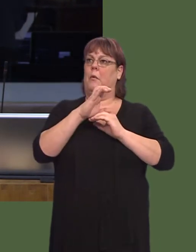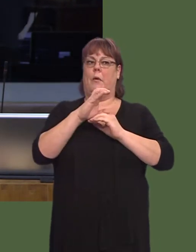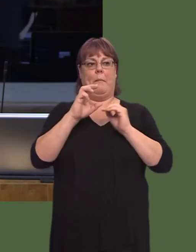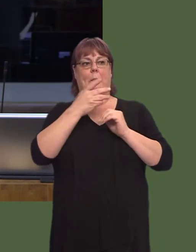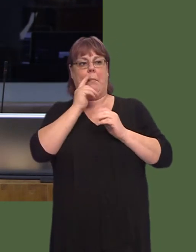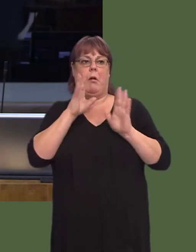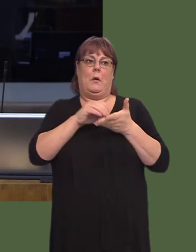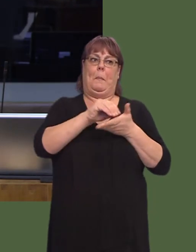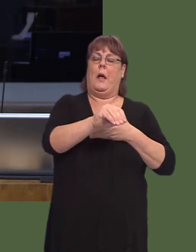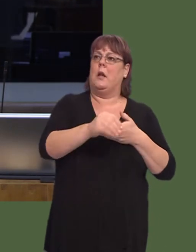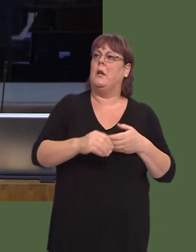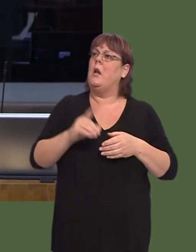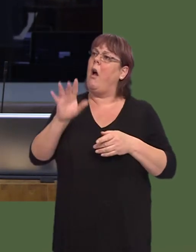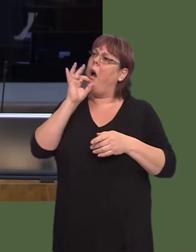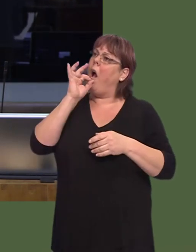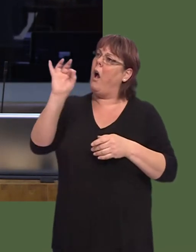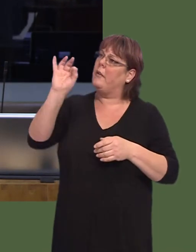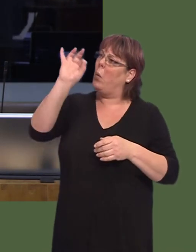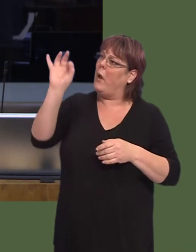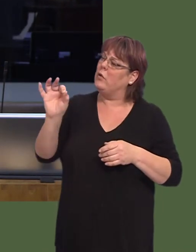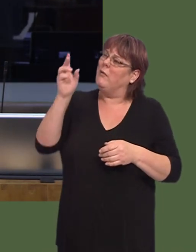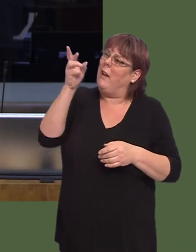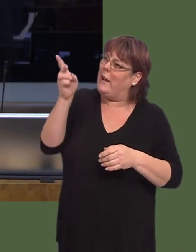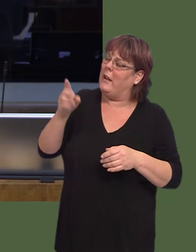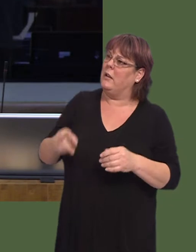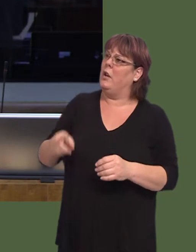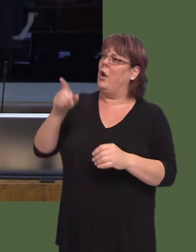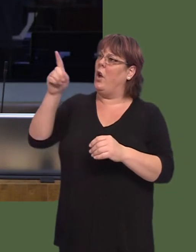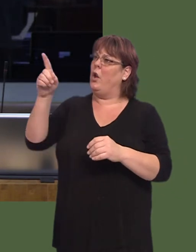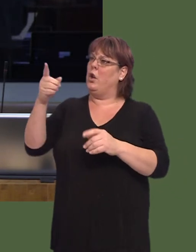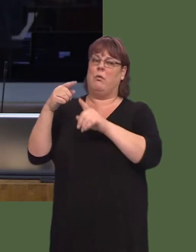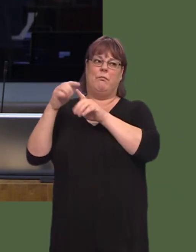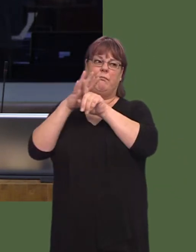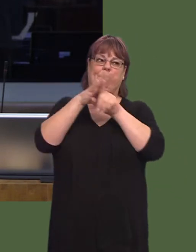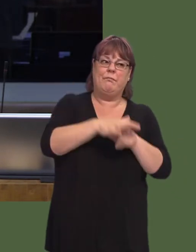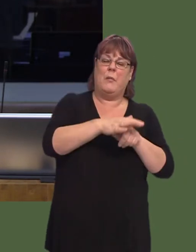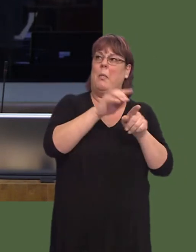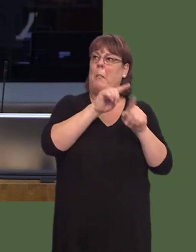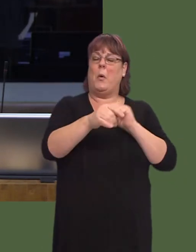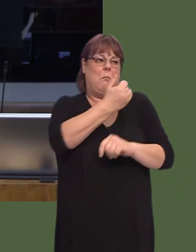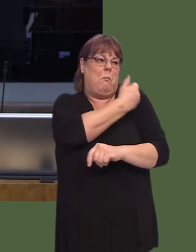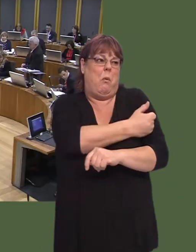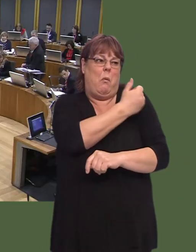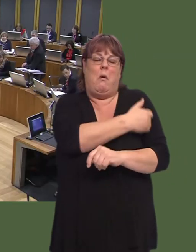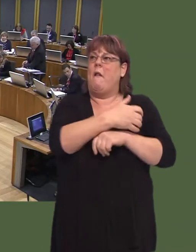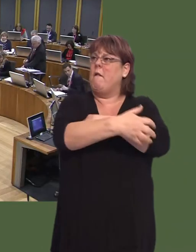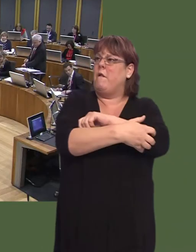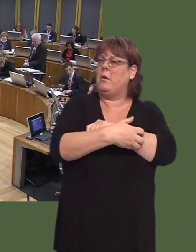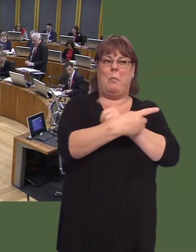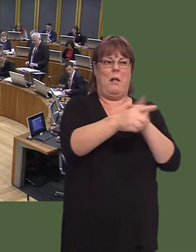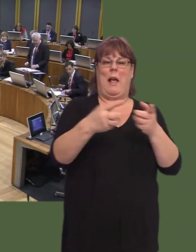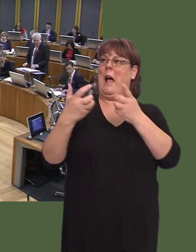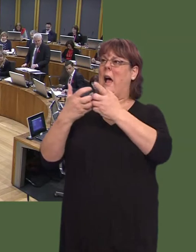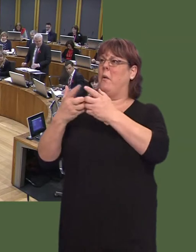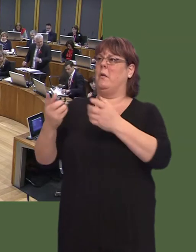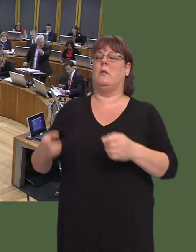my question, which the First Minister didn't answer the first time around. How can we justify loading these charges upon the poorest and most vulnerable in society? Well, I mean,